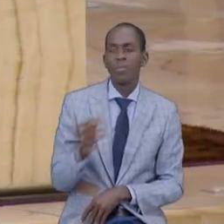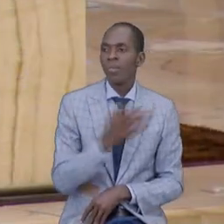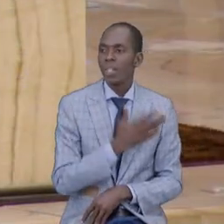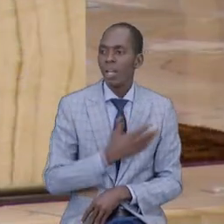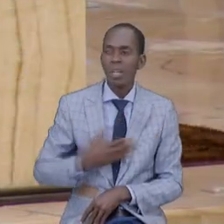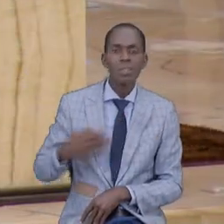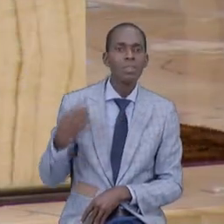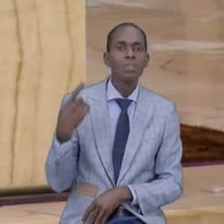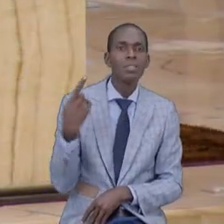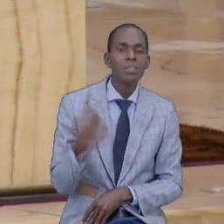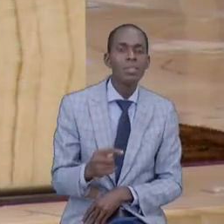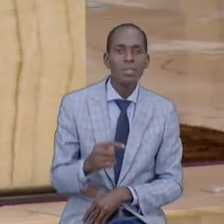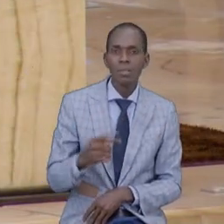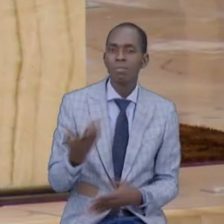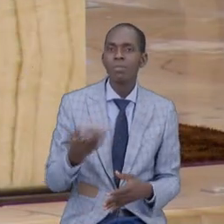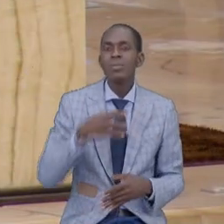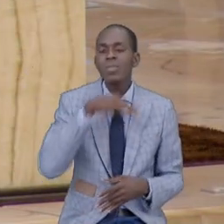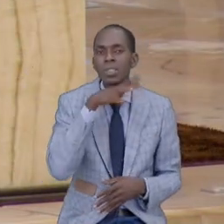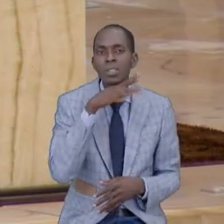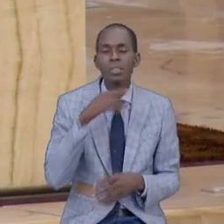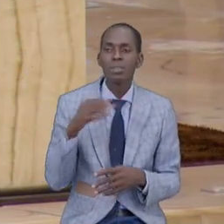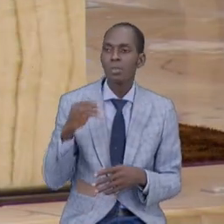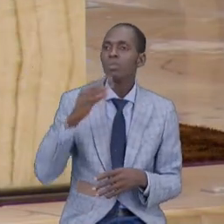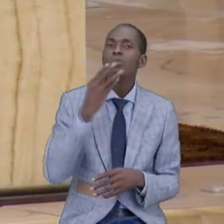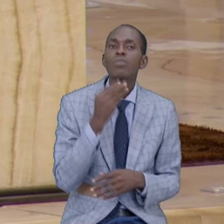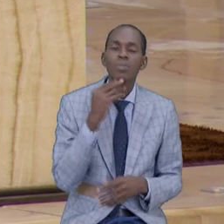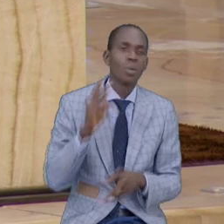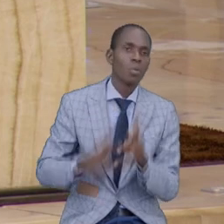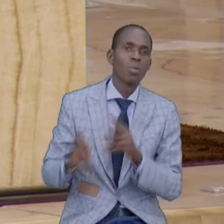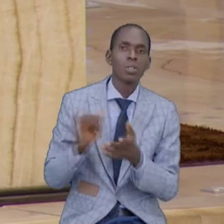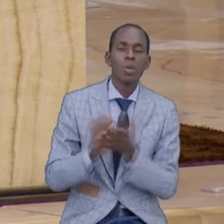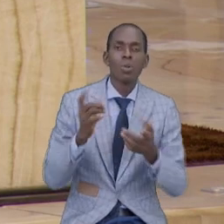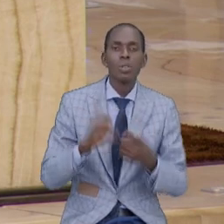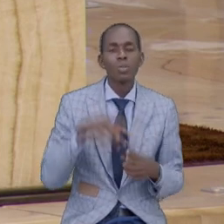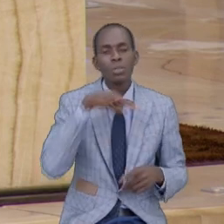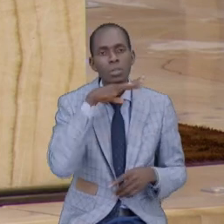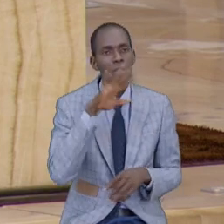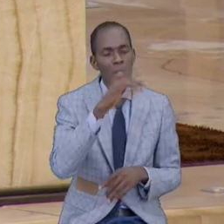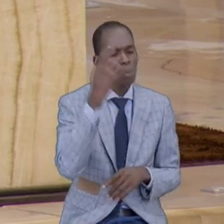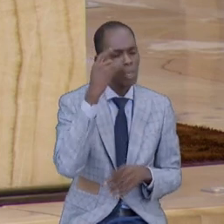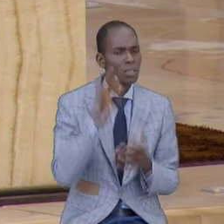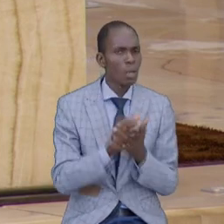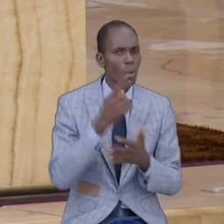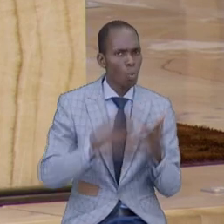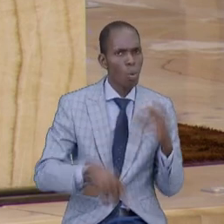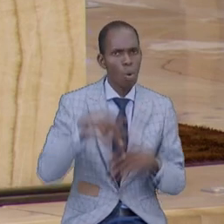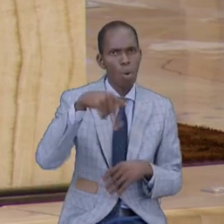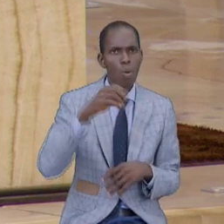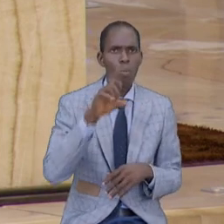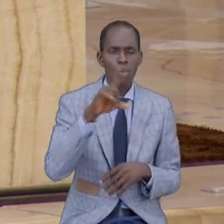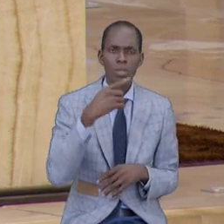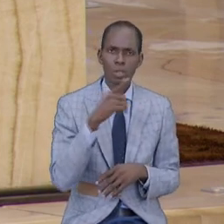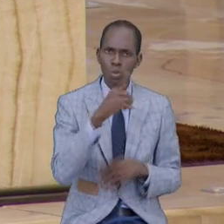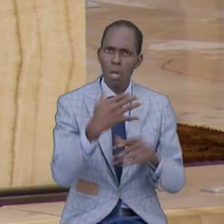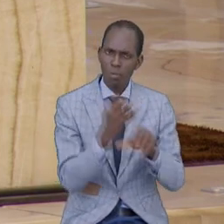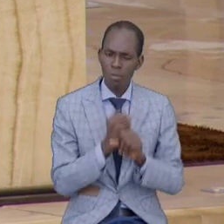Jewish corruptors wanting to corrupt them. That's why Paul said, you've got great